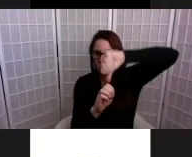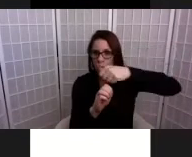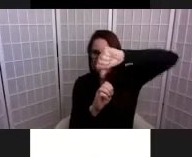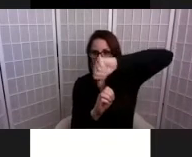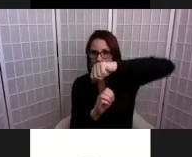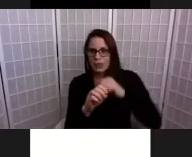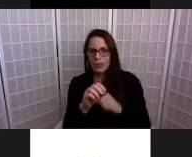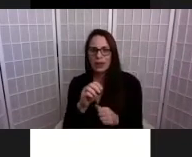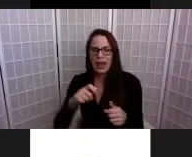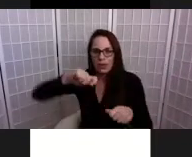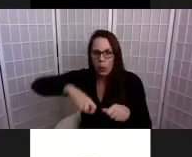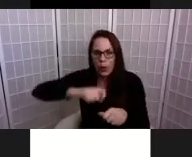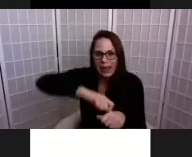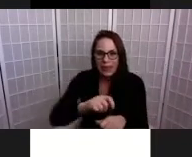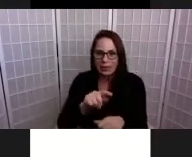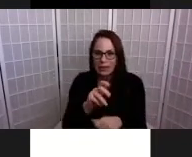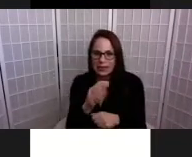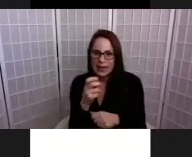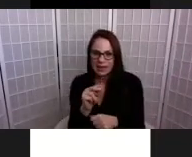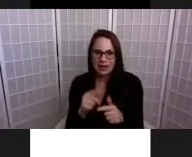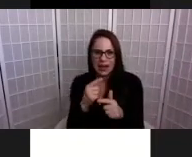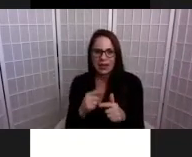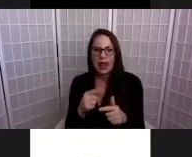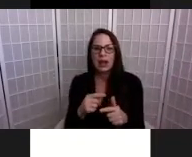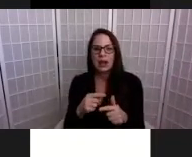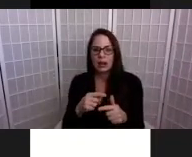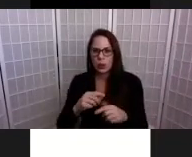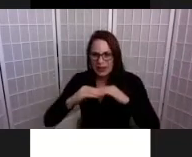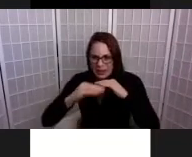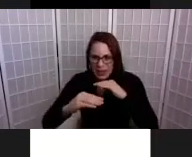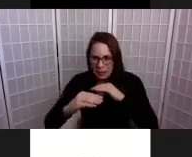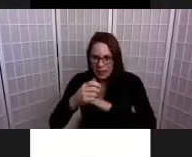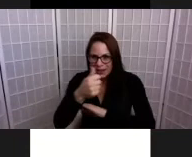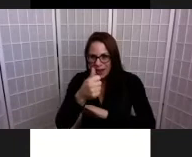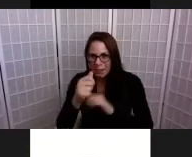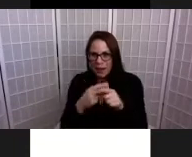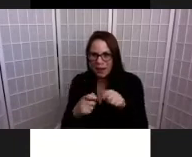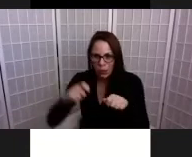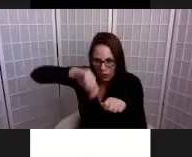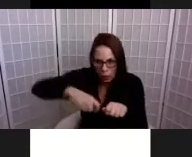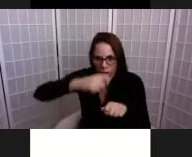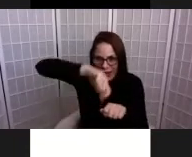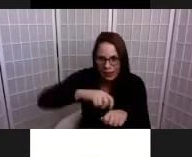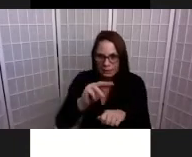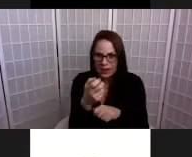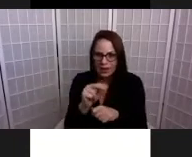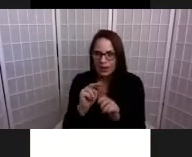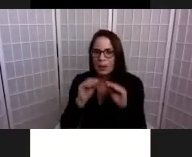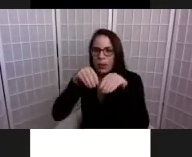we borrow, and we stabilize the thumb and we weave it through here, and it gives us a cushion.